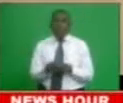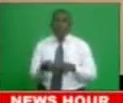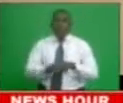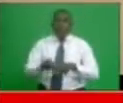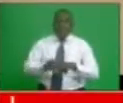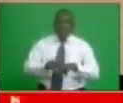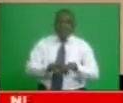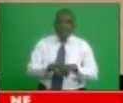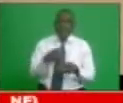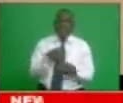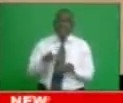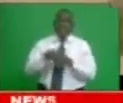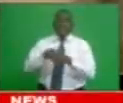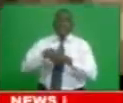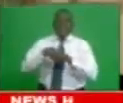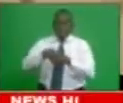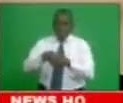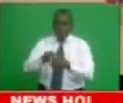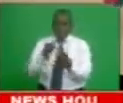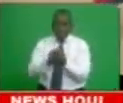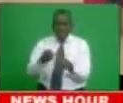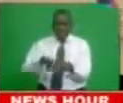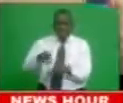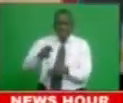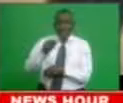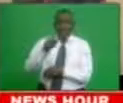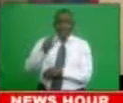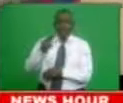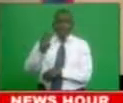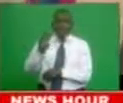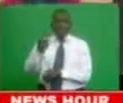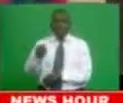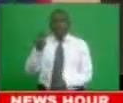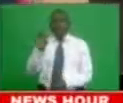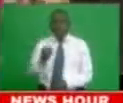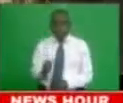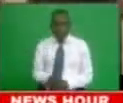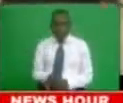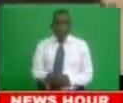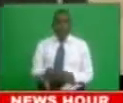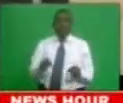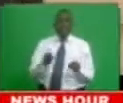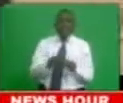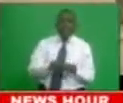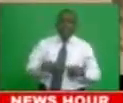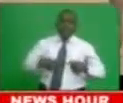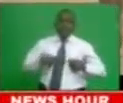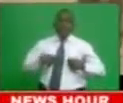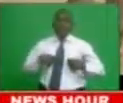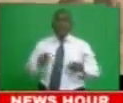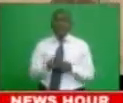increase. We have transport, which recorded 26.2%. Clothing and footwear, which also recorded